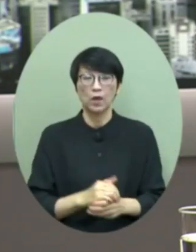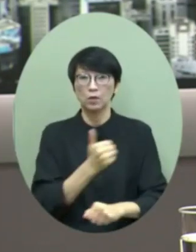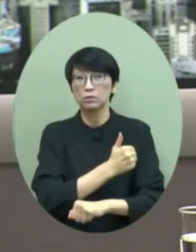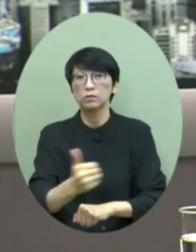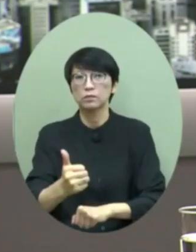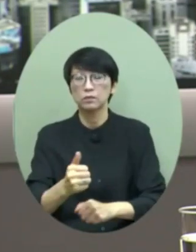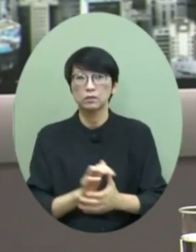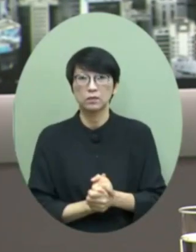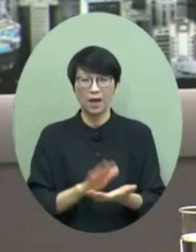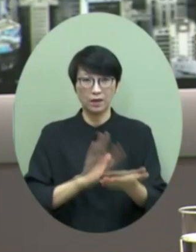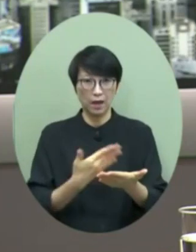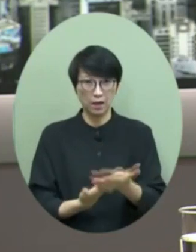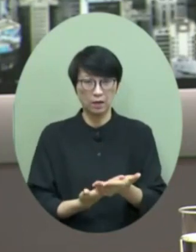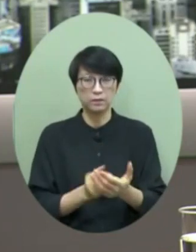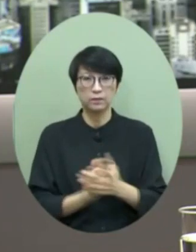and